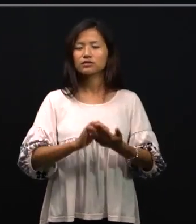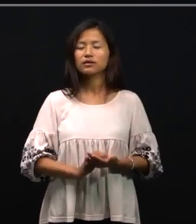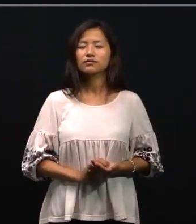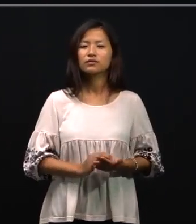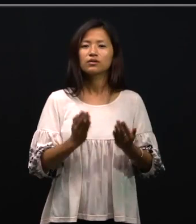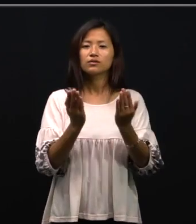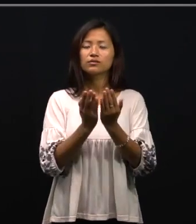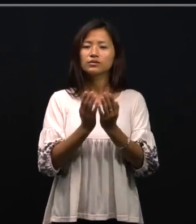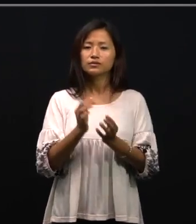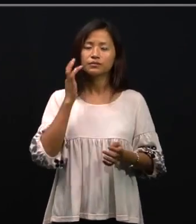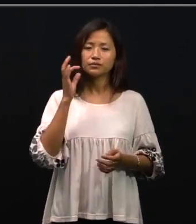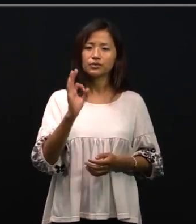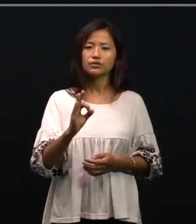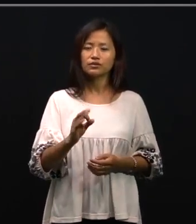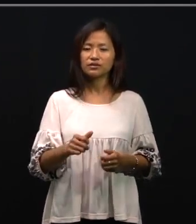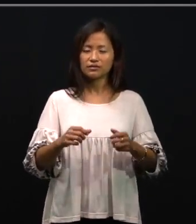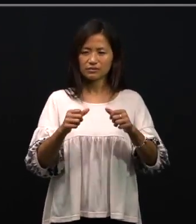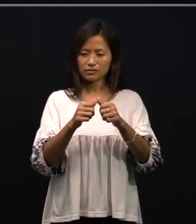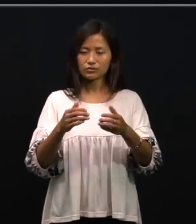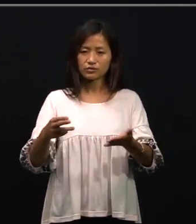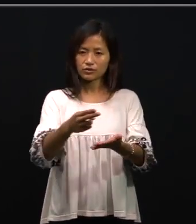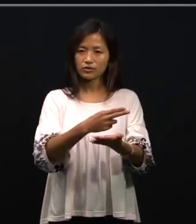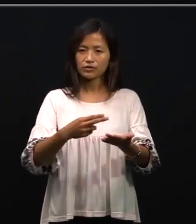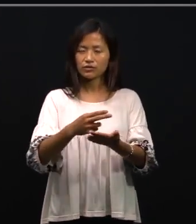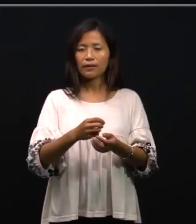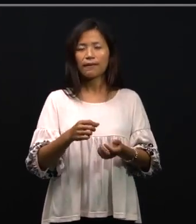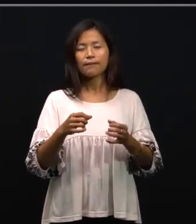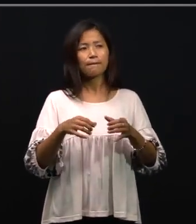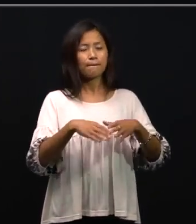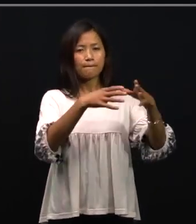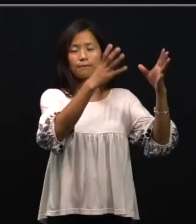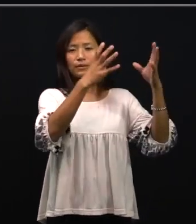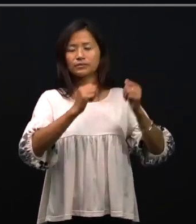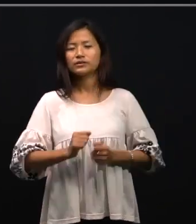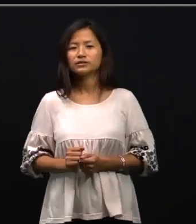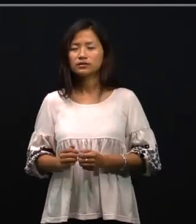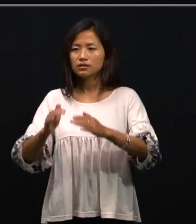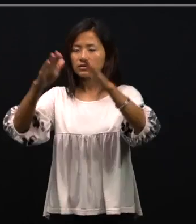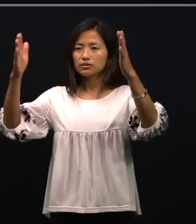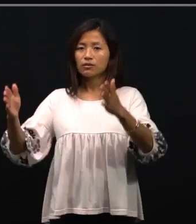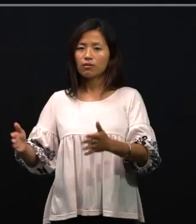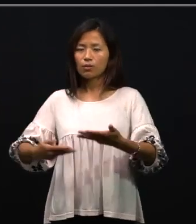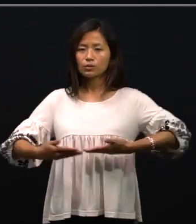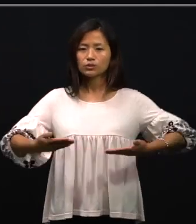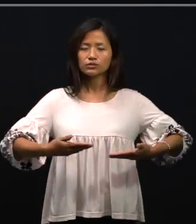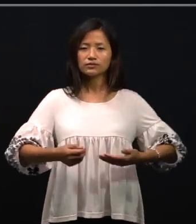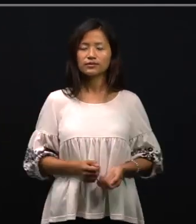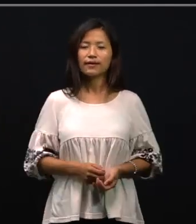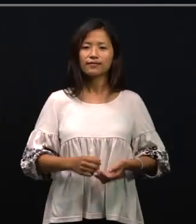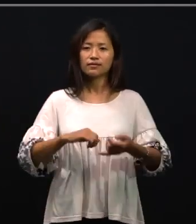Taxonomical studies is of great importance in agriculture, in industry, in public health, and even in scientific studies.